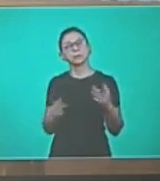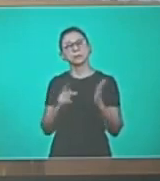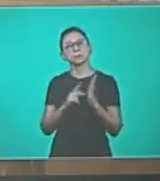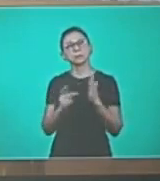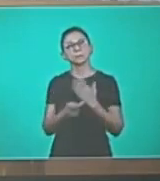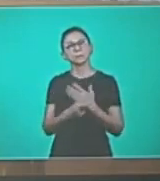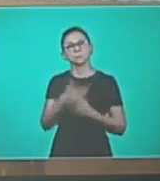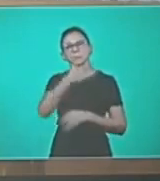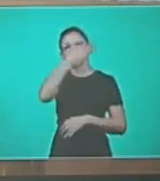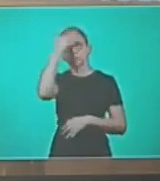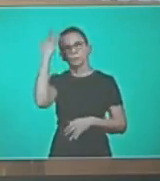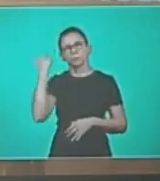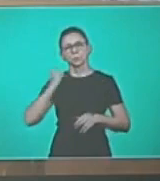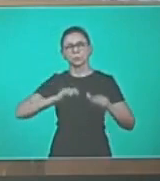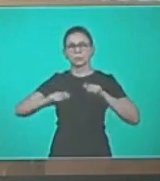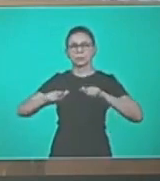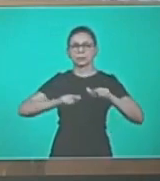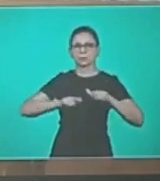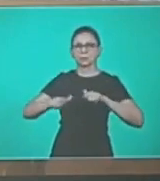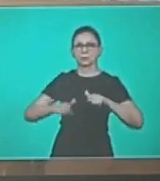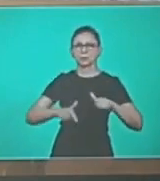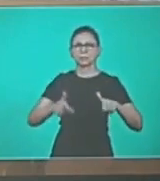The workers, the laborers.